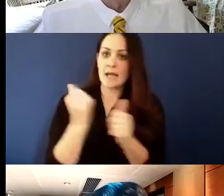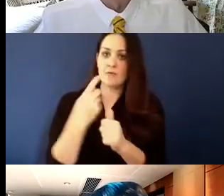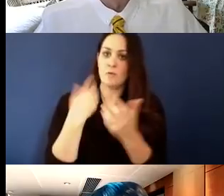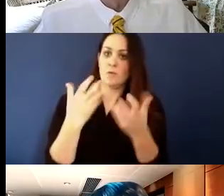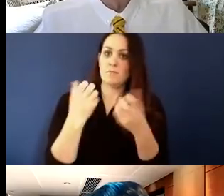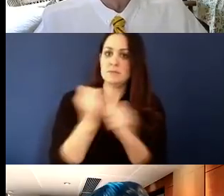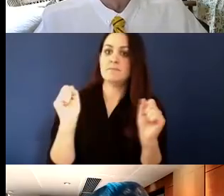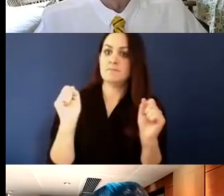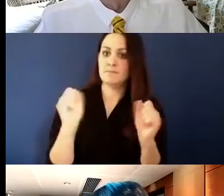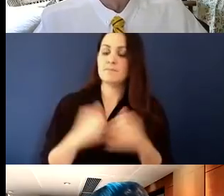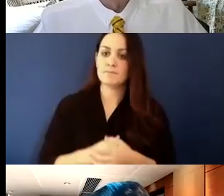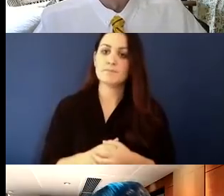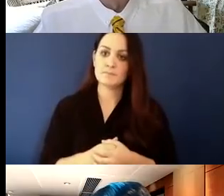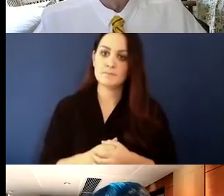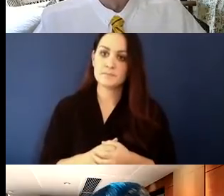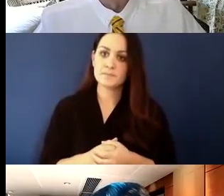Very good.